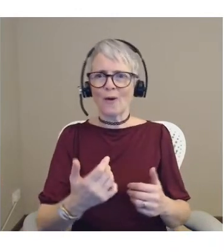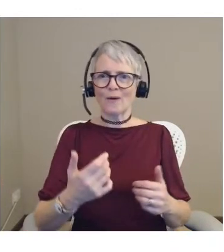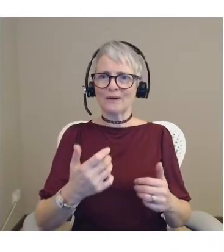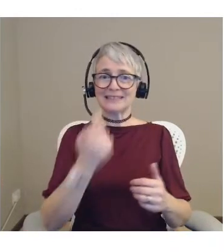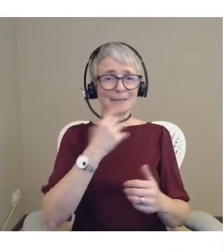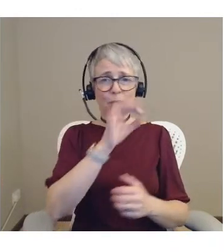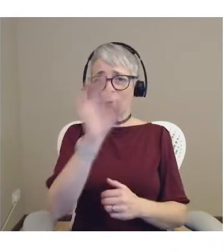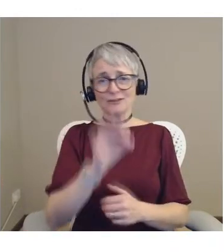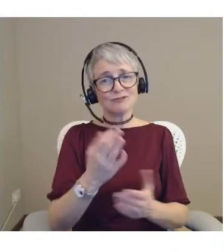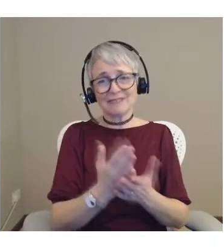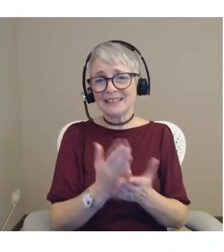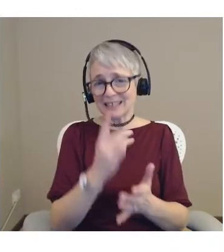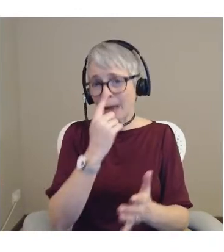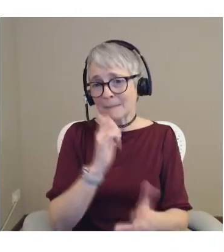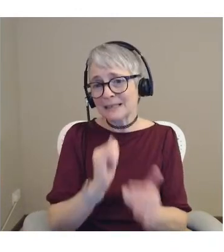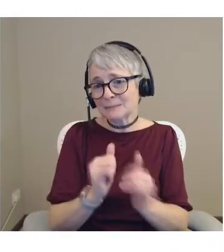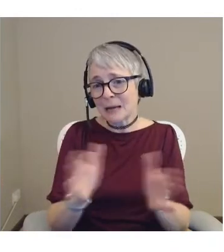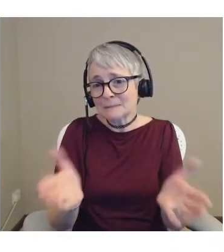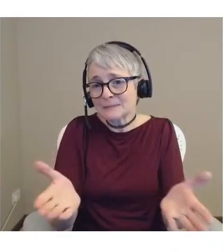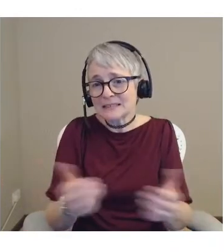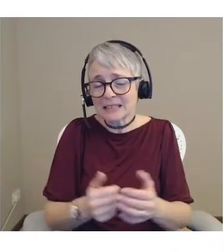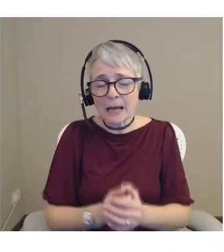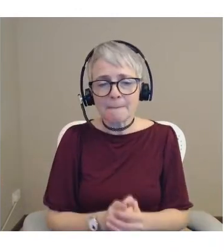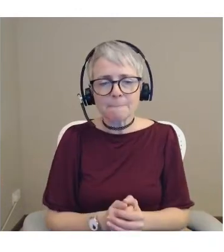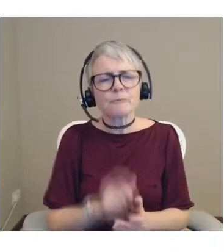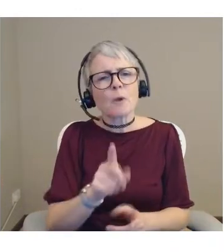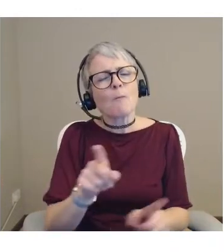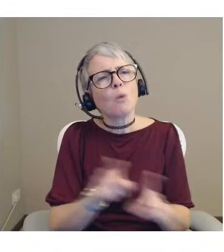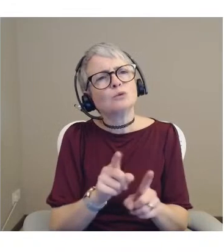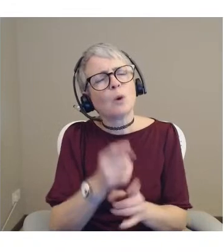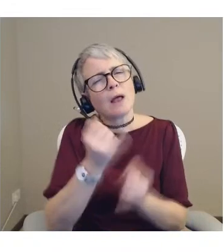think finally, just the fact that this was a program that